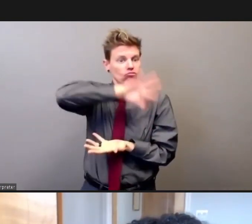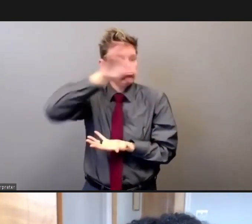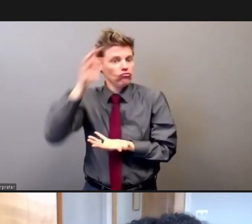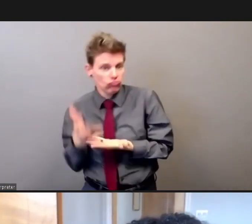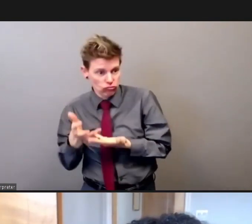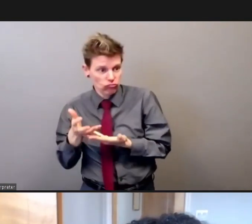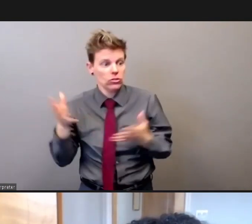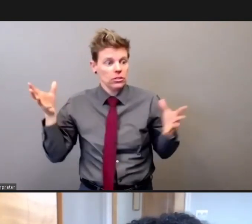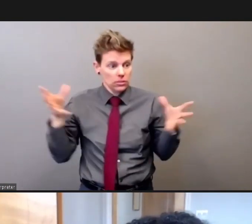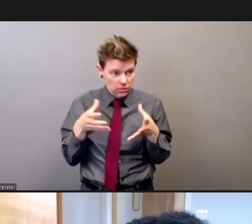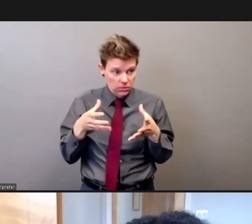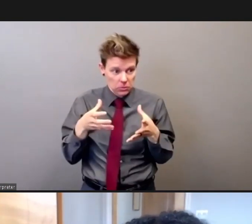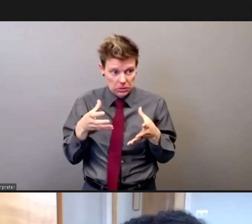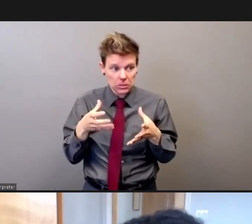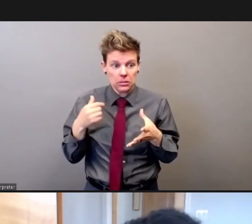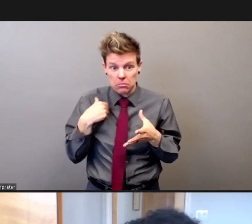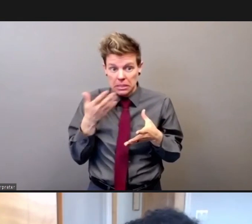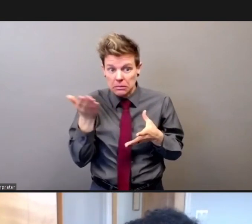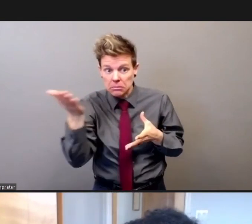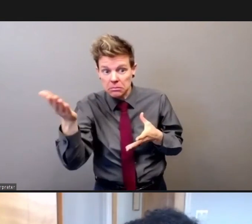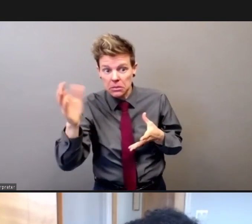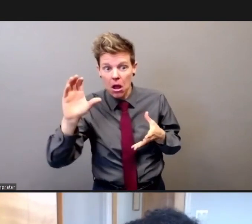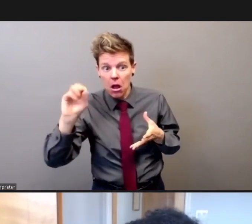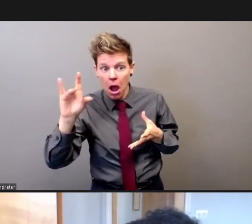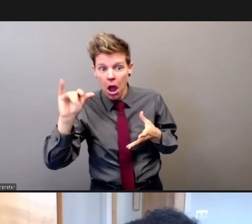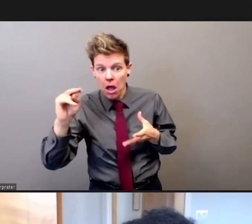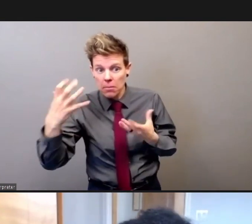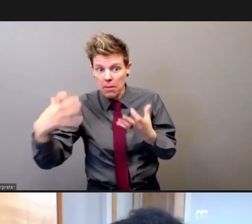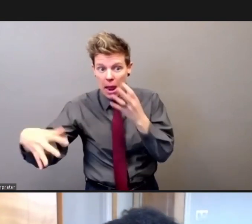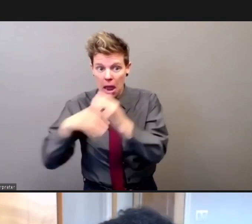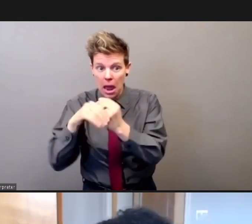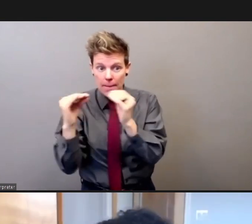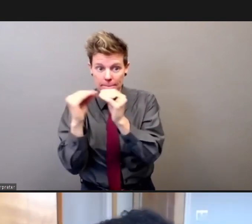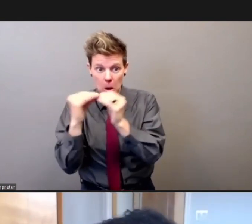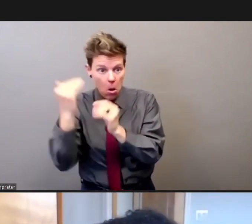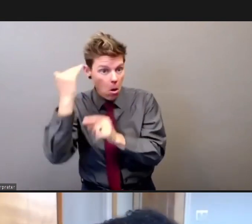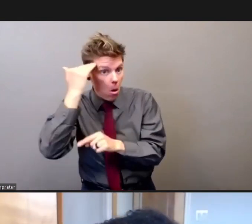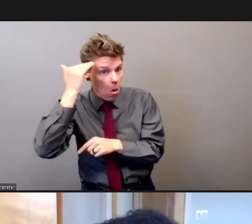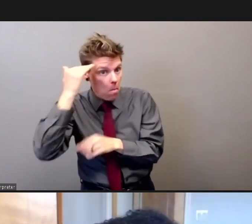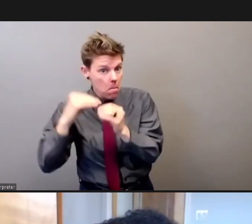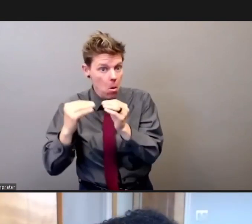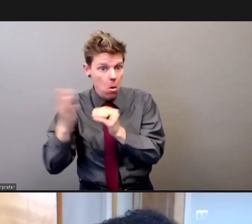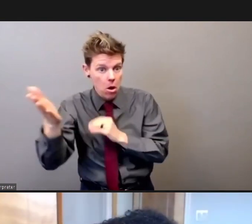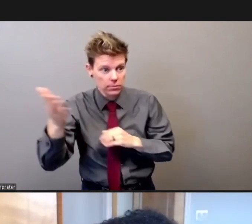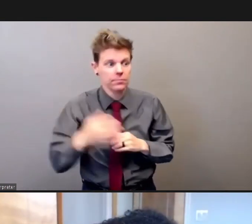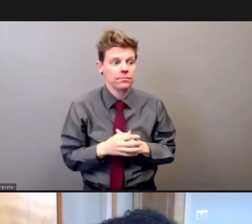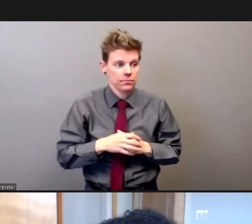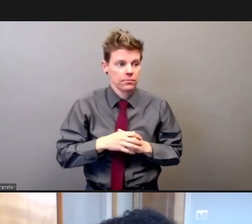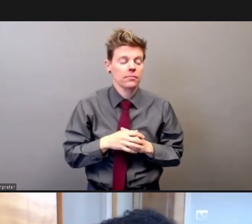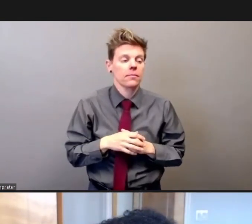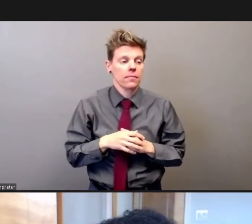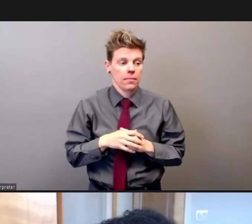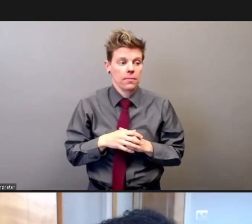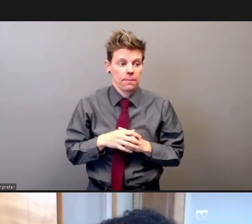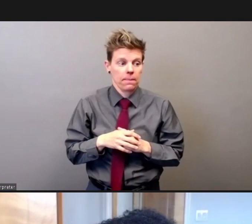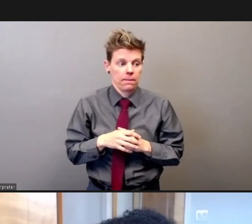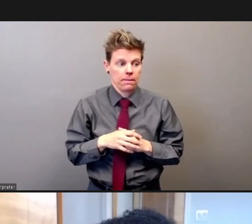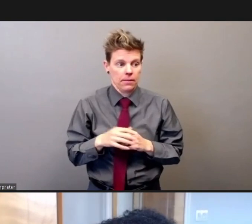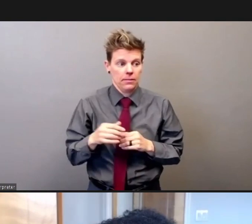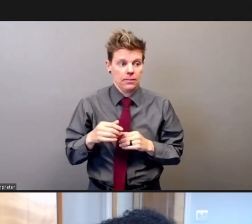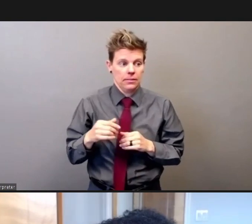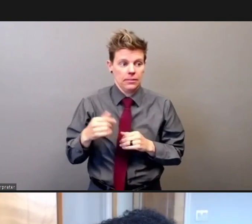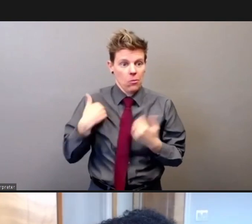might have an update that I don't have from the federal government on those vaccine clinics. And part